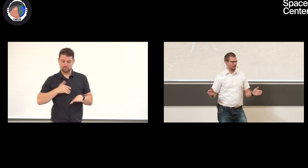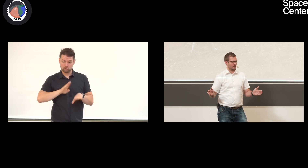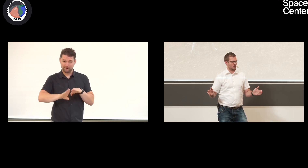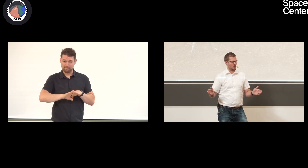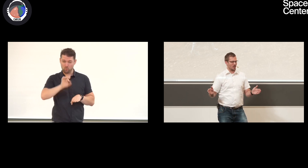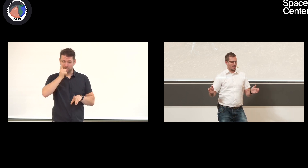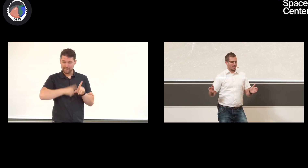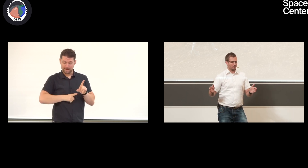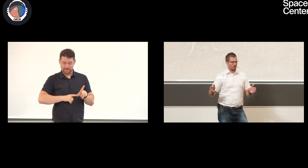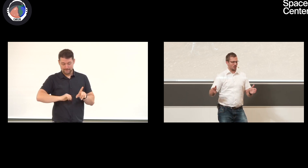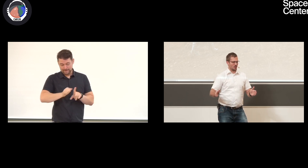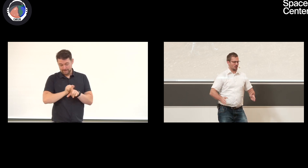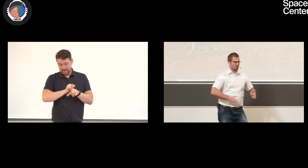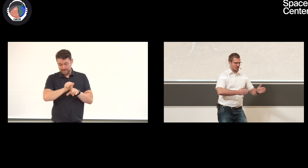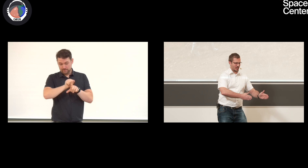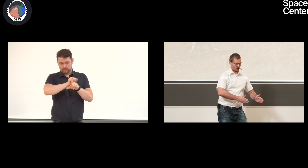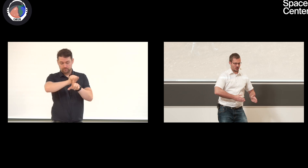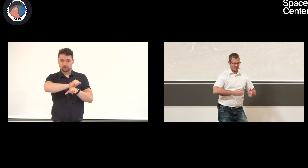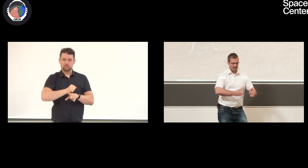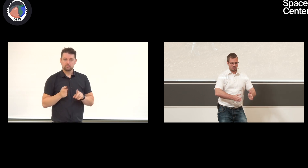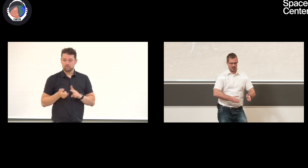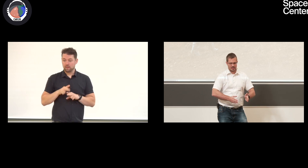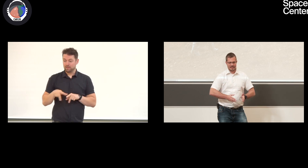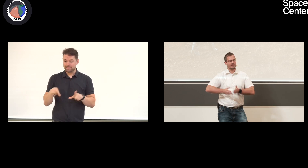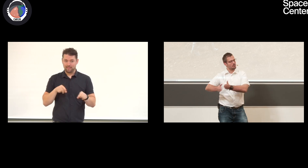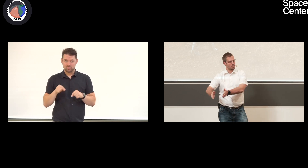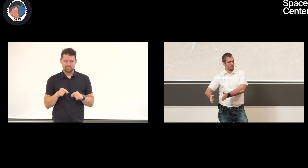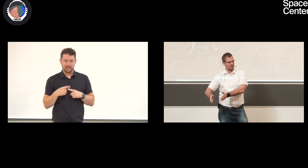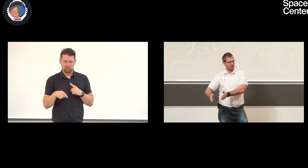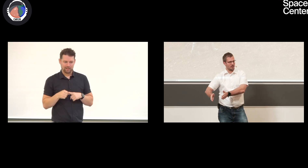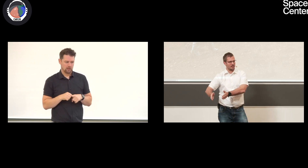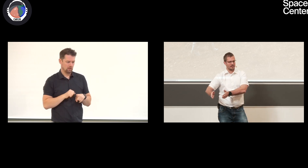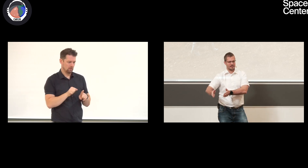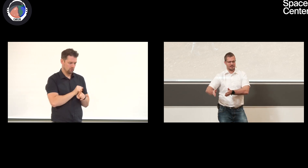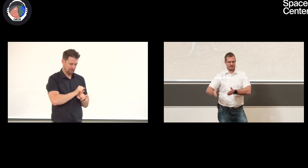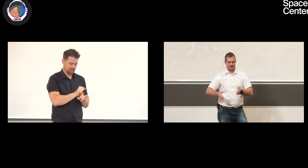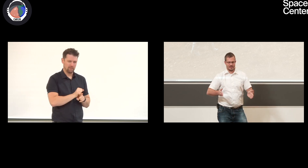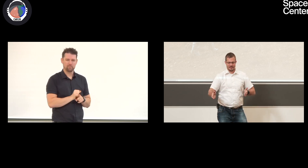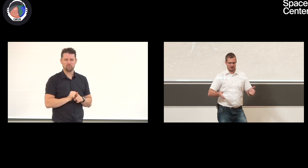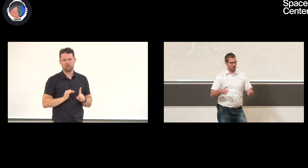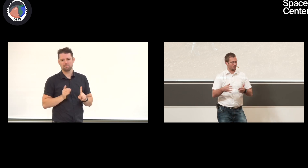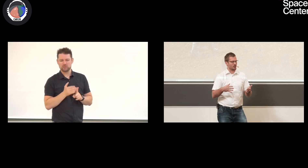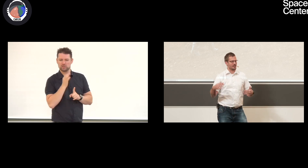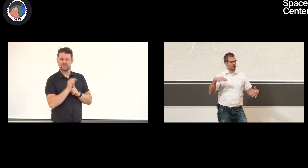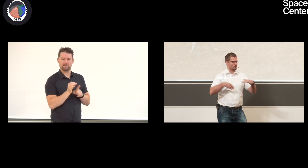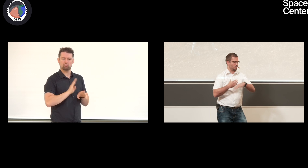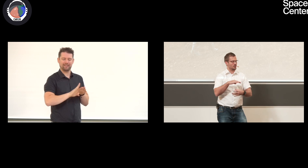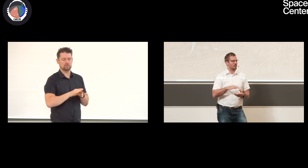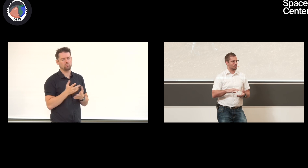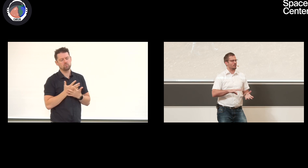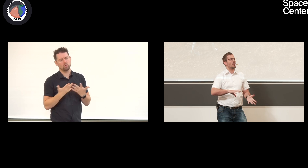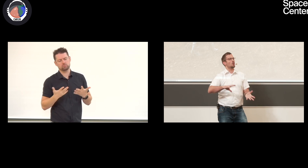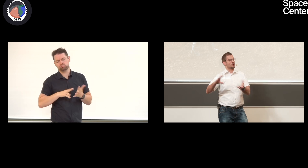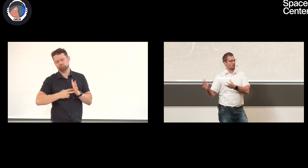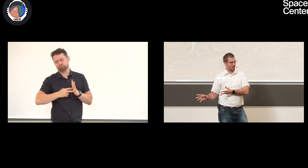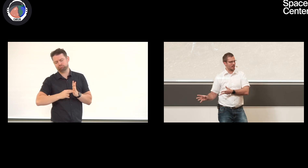year. So if you do selections and trainings and then mission-specific trainings, it's a lot of logistics to put it